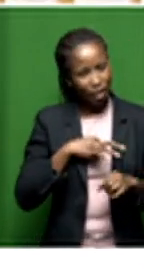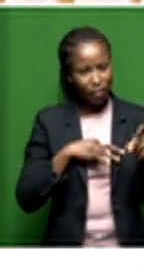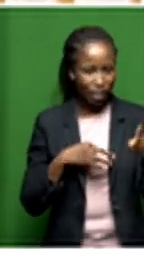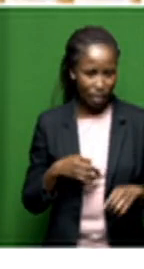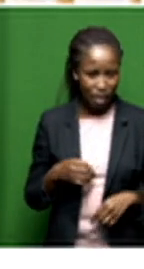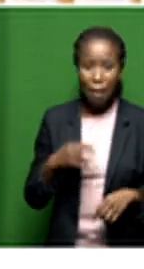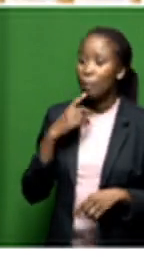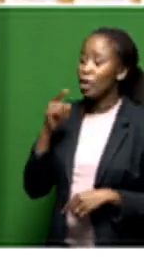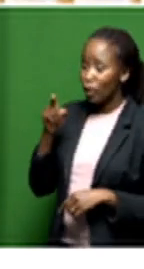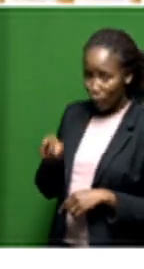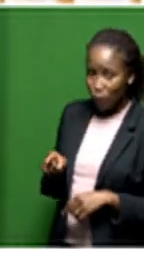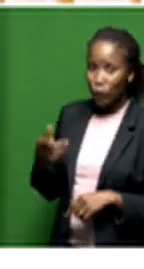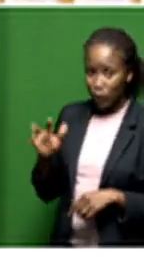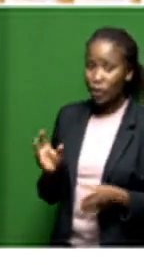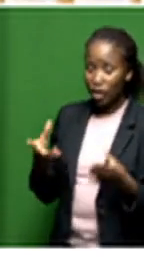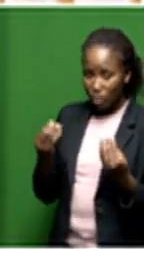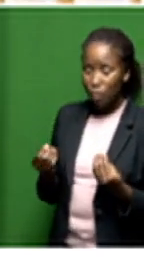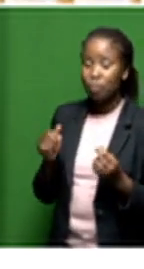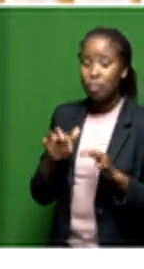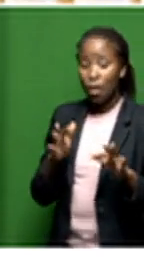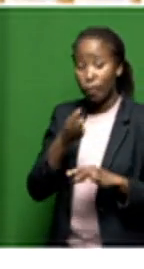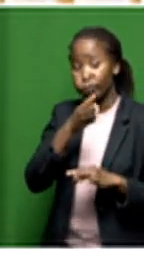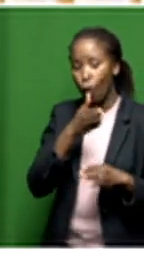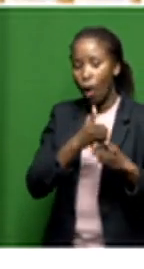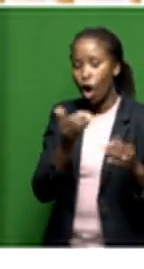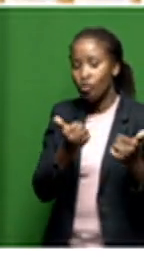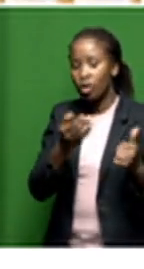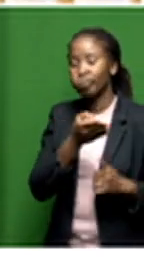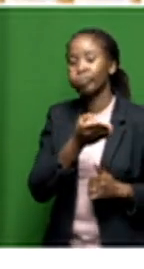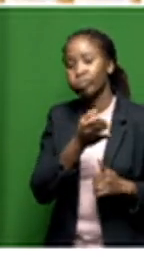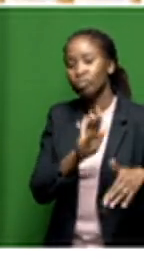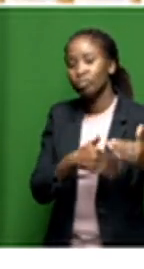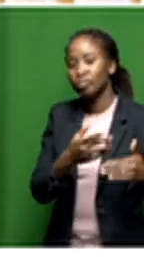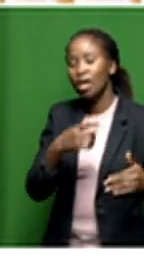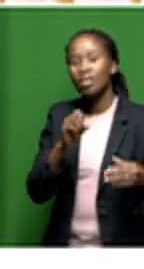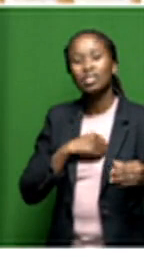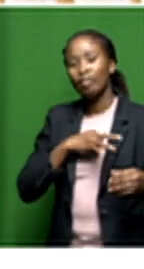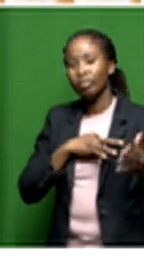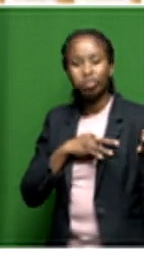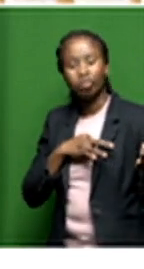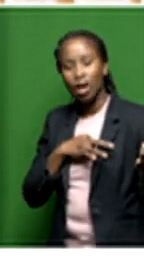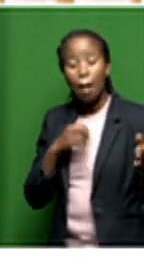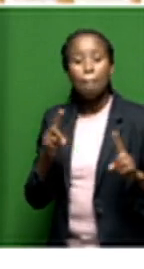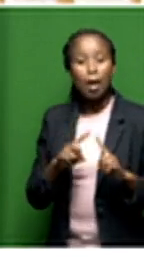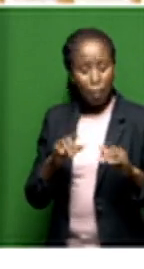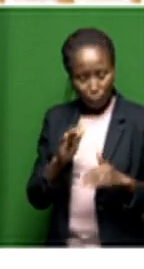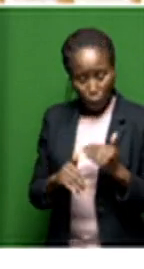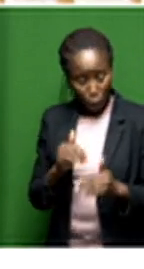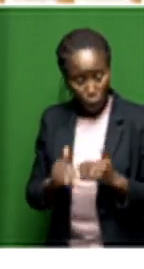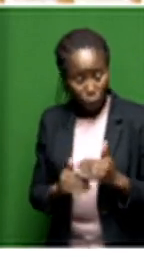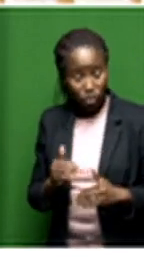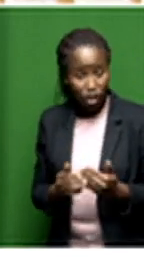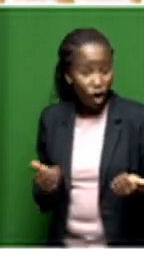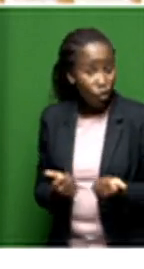an administrator over an already existing function and personnel, the processes that are already